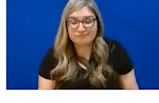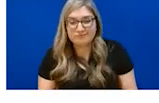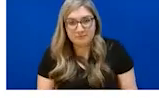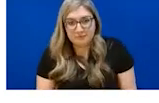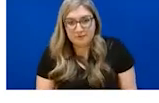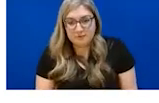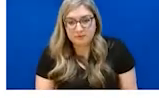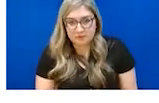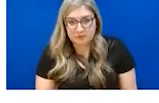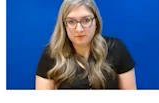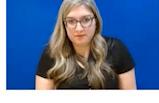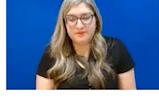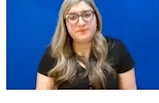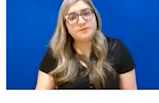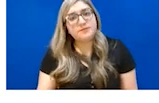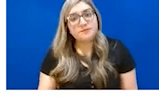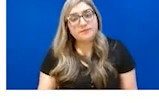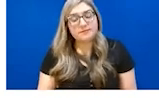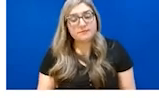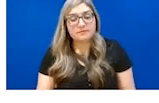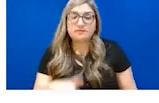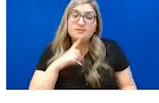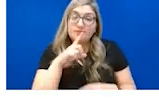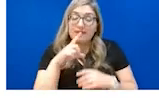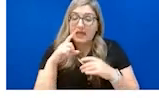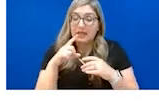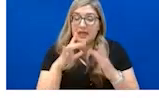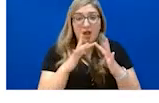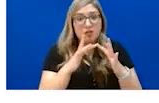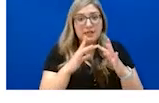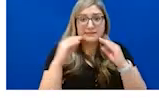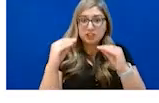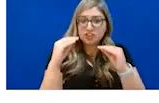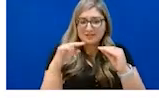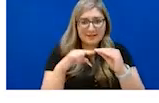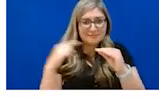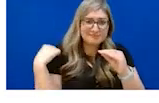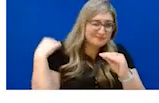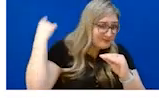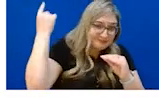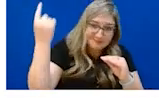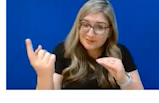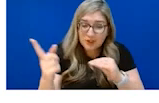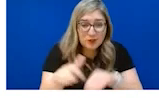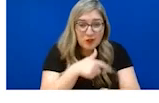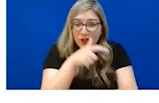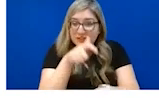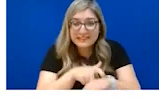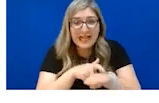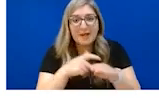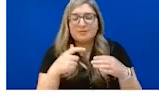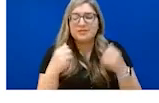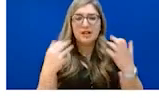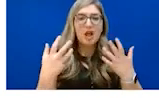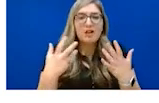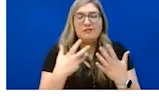but there's actually a way to do it. And teaching online has been around for decades. Lots of evidence-based research out there.